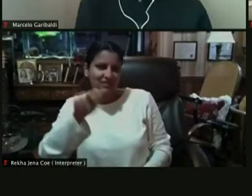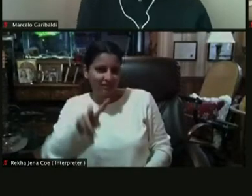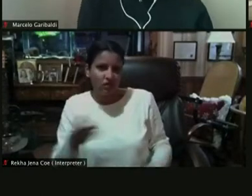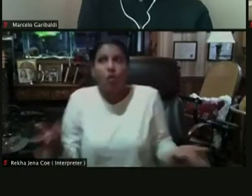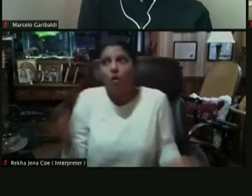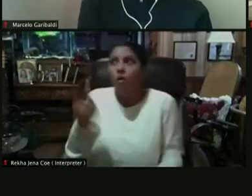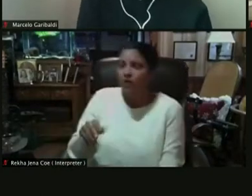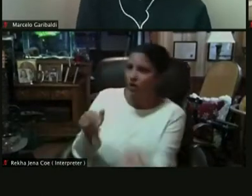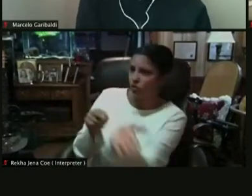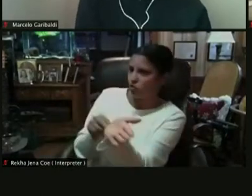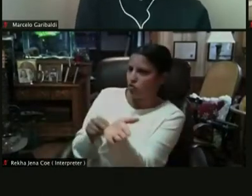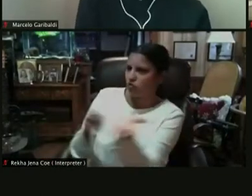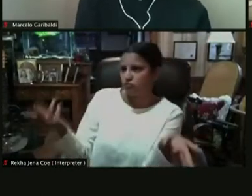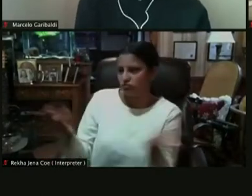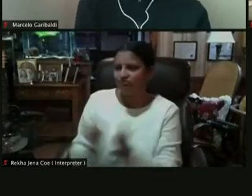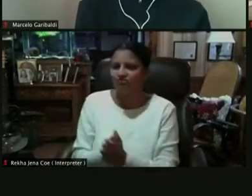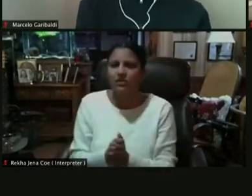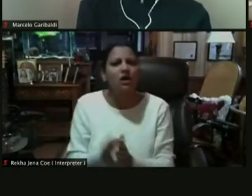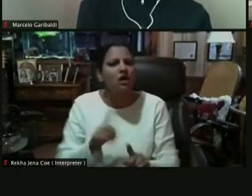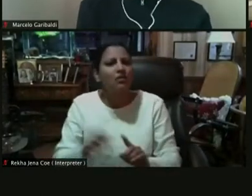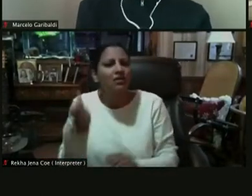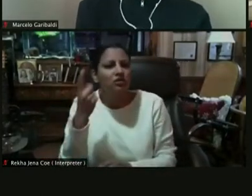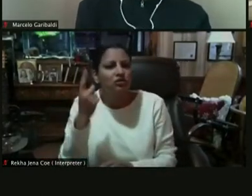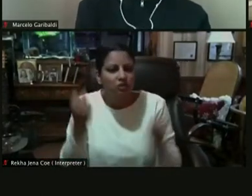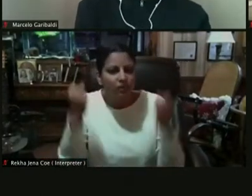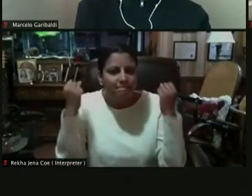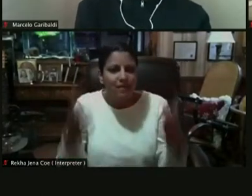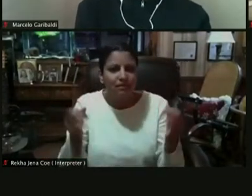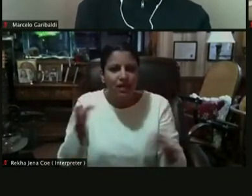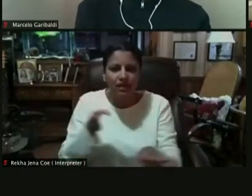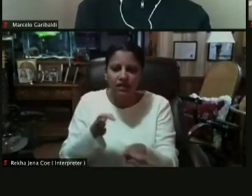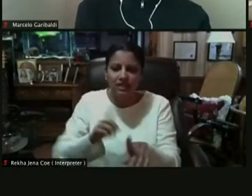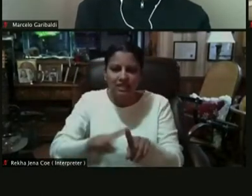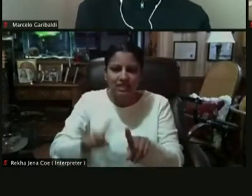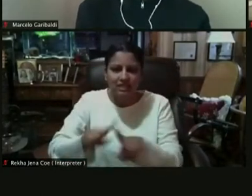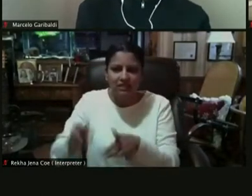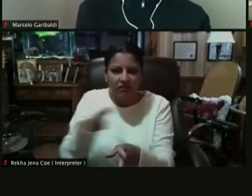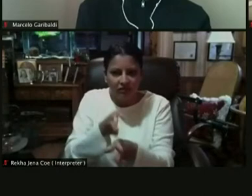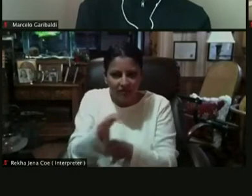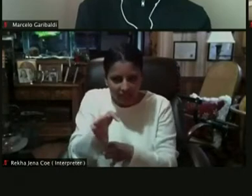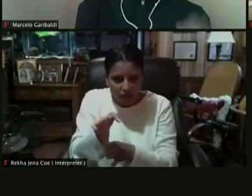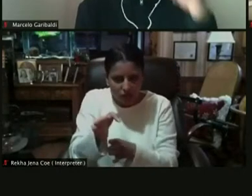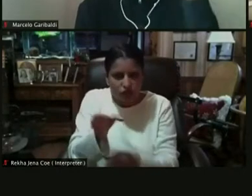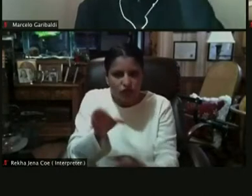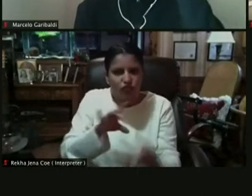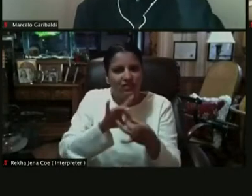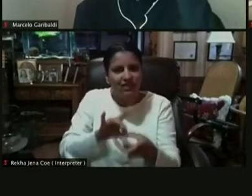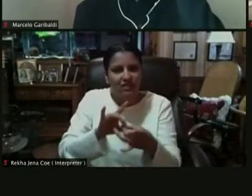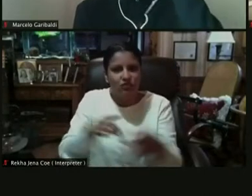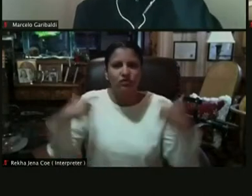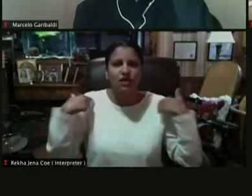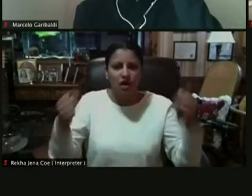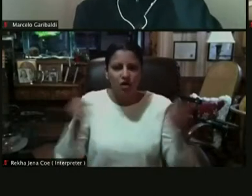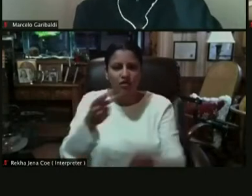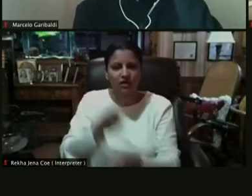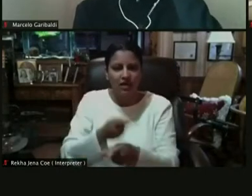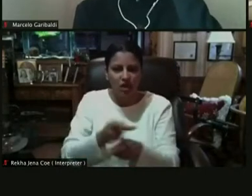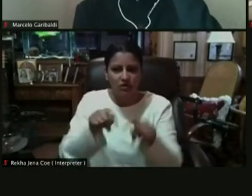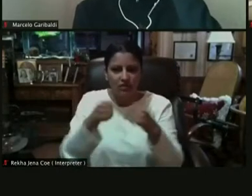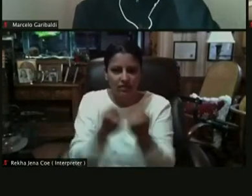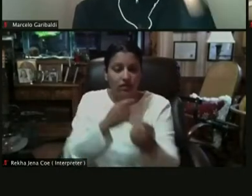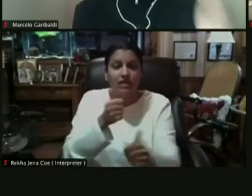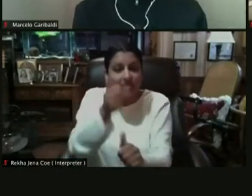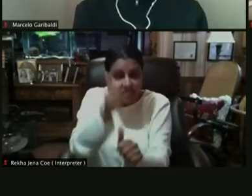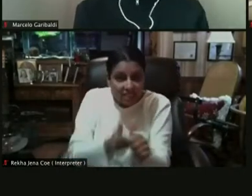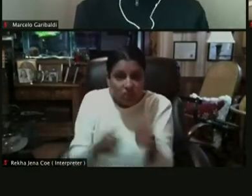then. But there's so many different fields in the healthcare as a healthcare team, and all of them are essential. I cannot